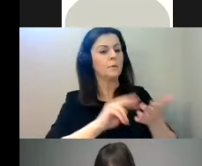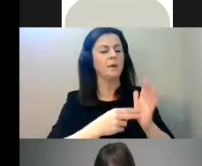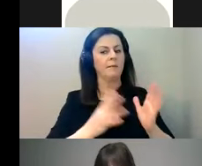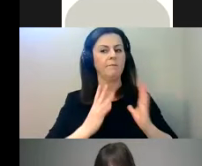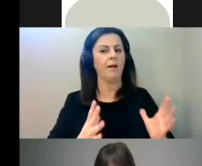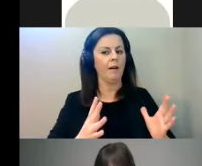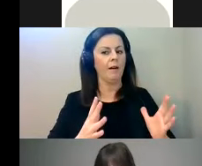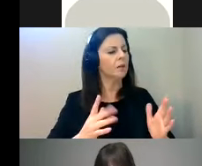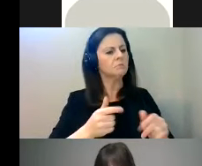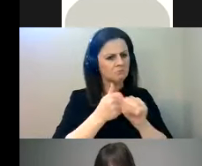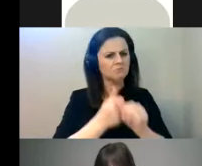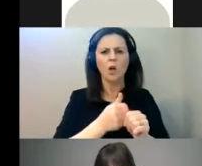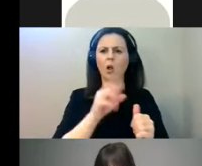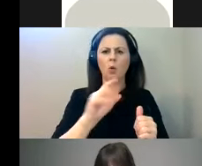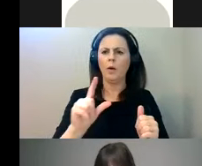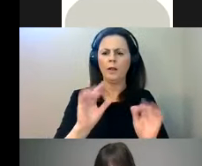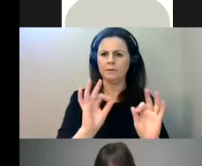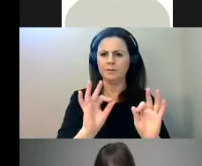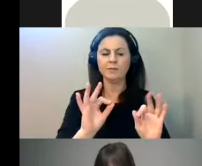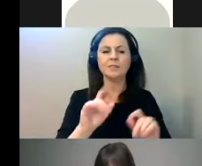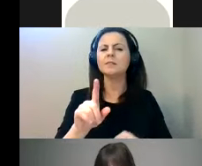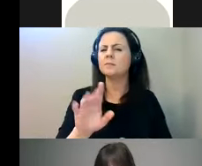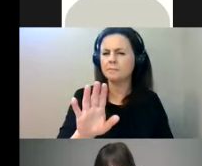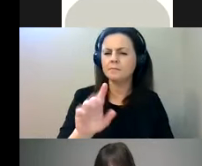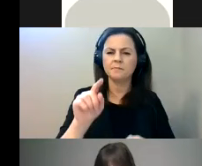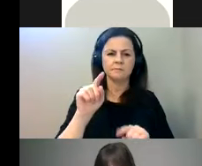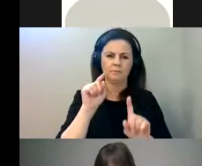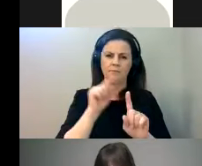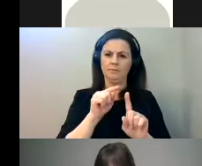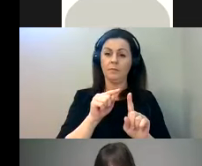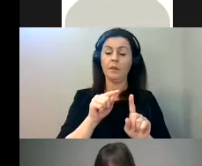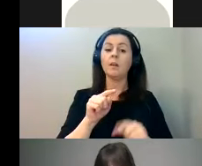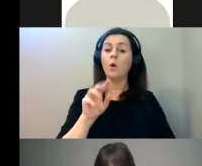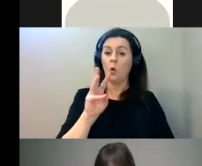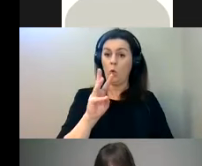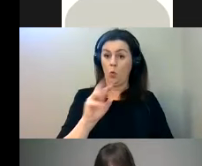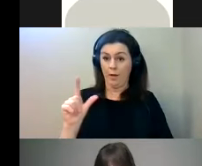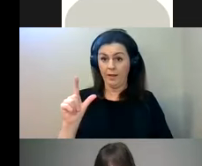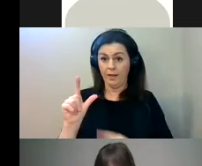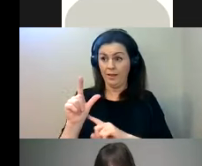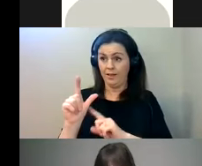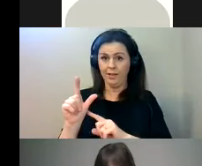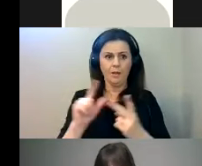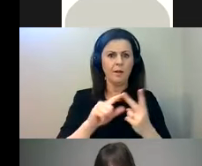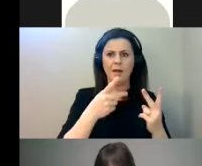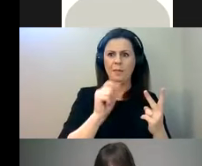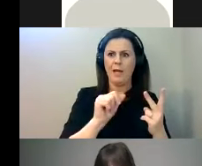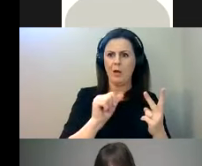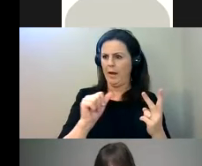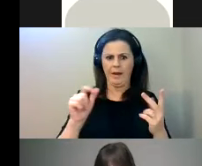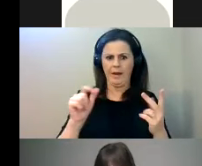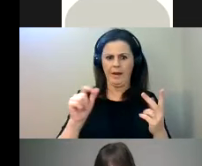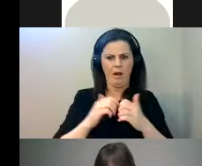Okay, so how does one execute a valid power of attorney or will during the pandemic,